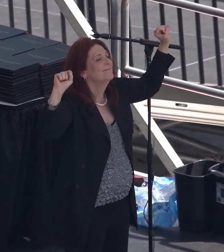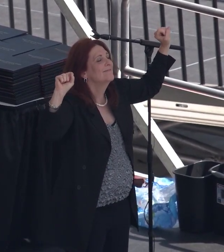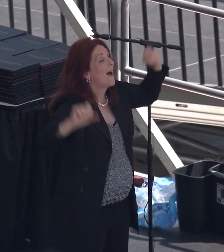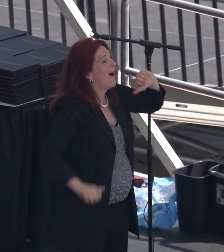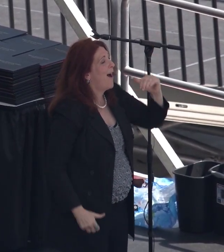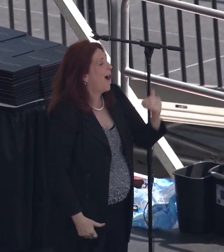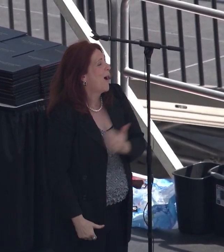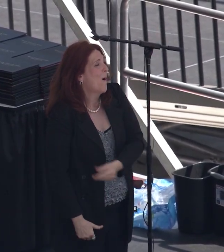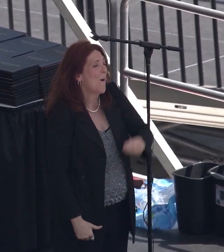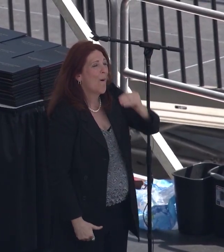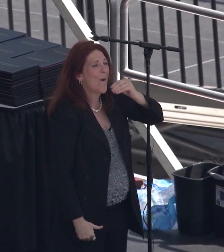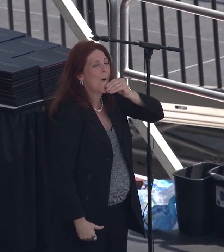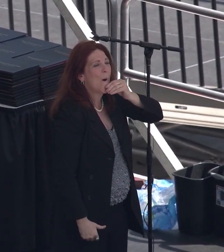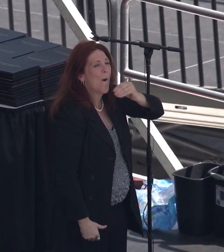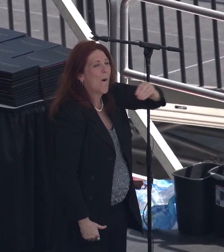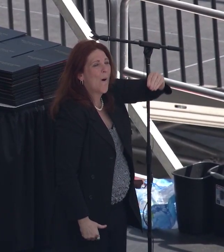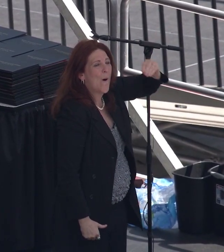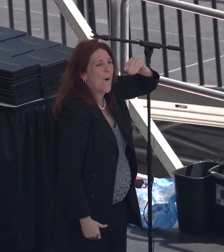and the